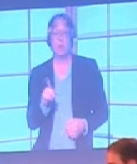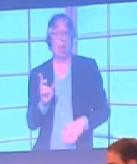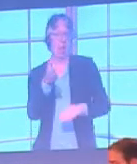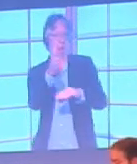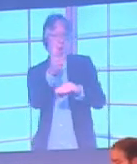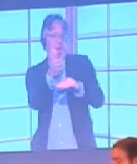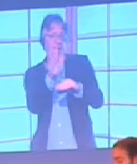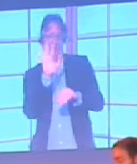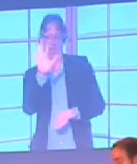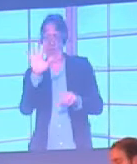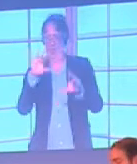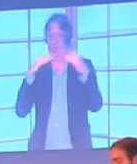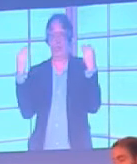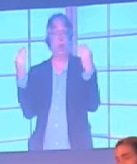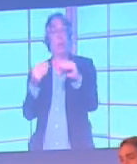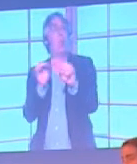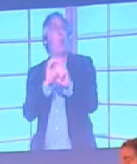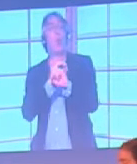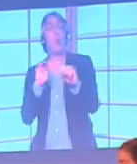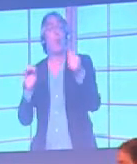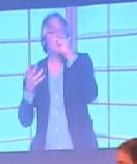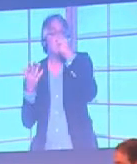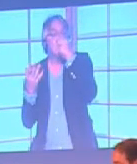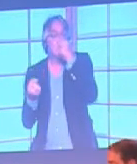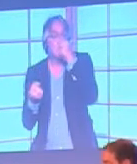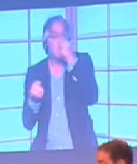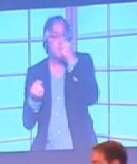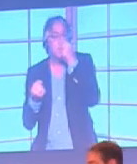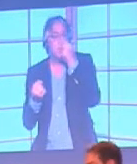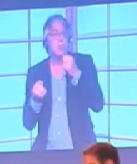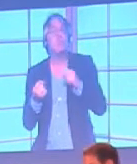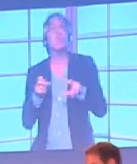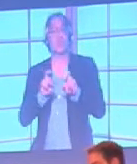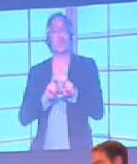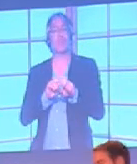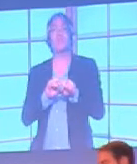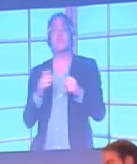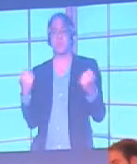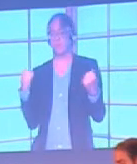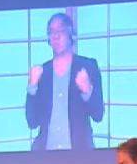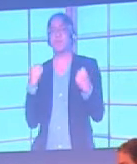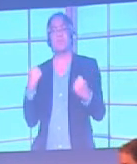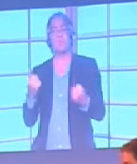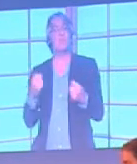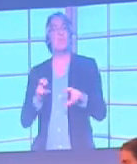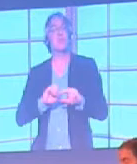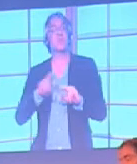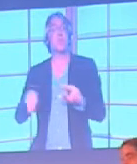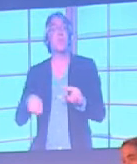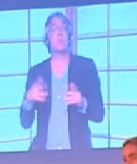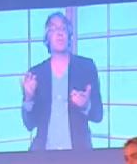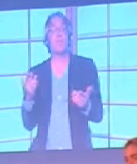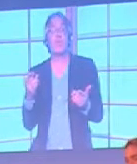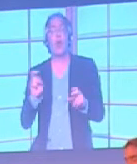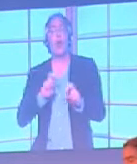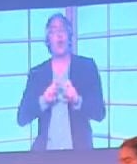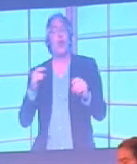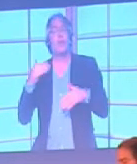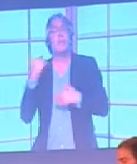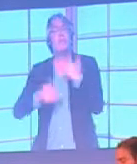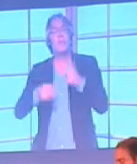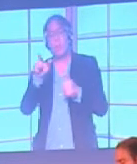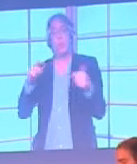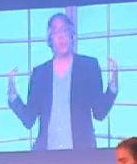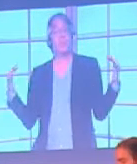stadiums. We have also noticed that companions are not always sitting next to disabled spectator. They are either in